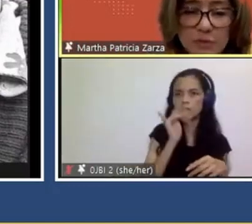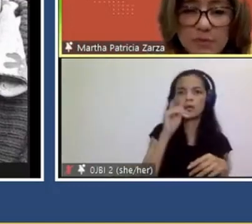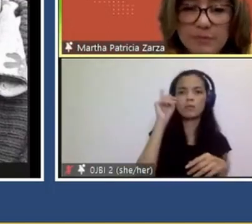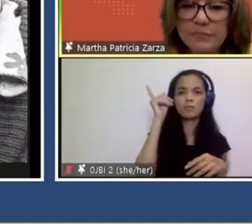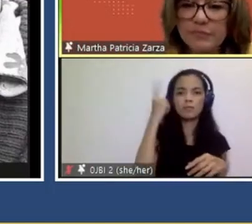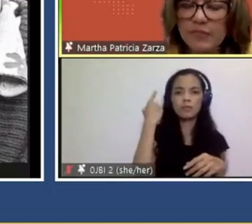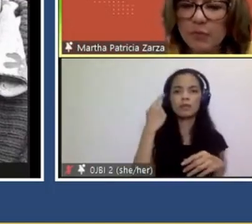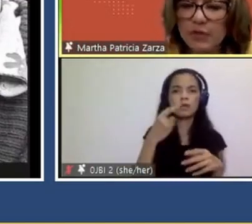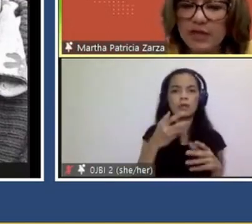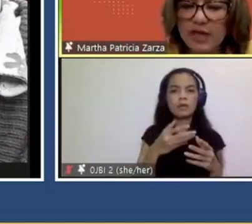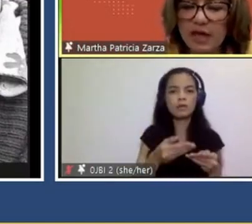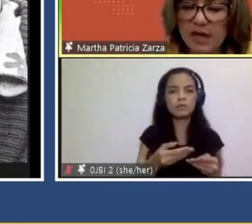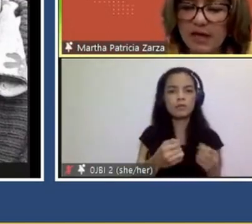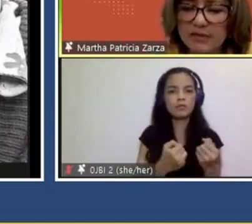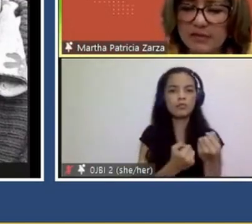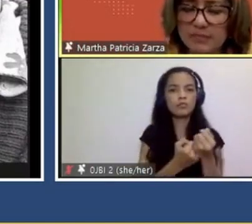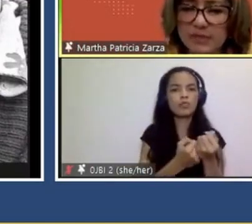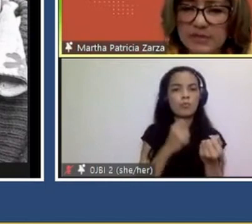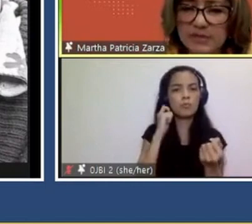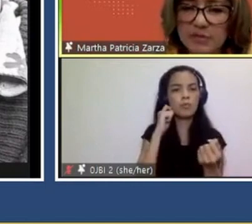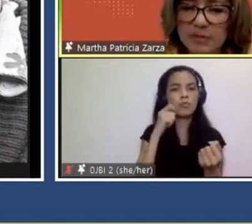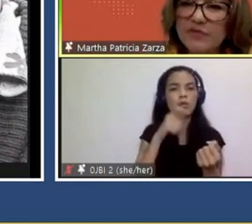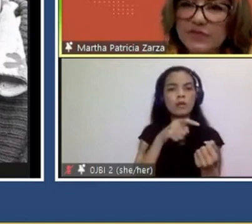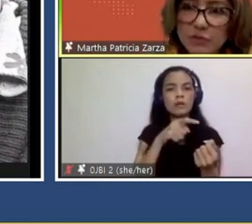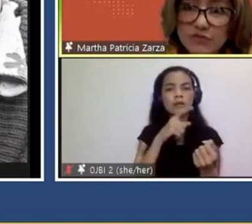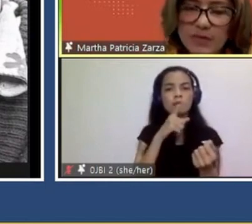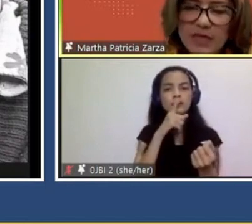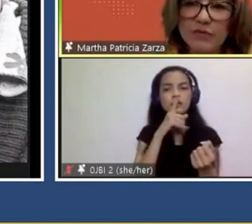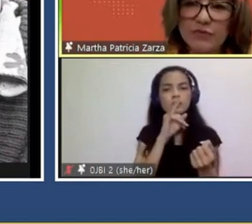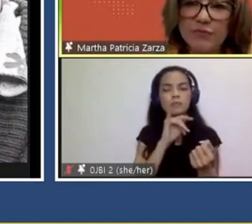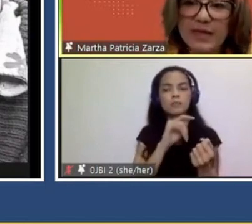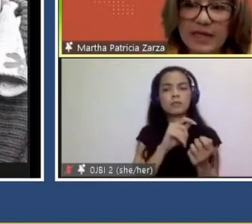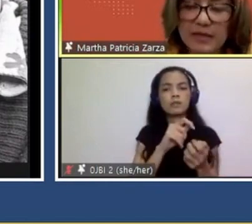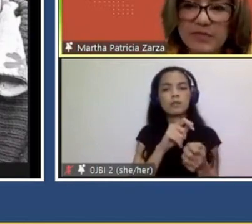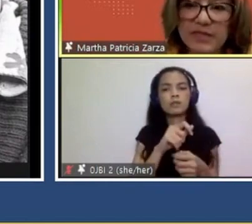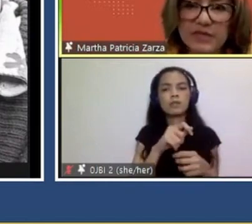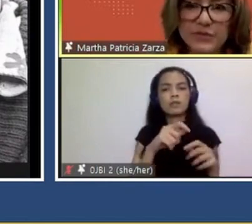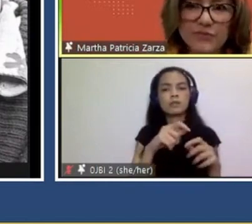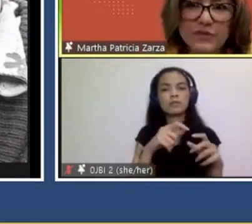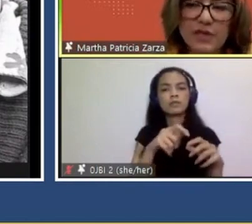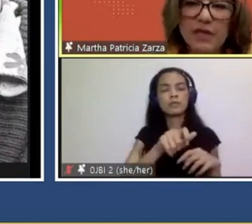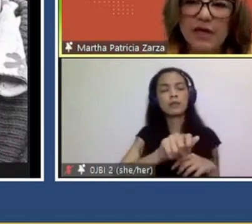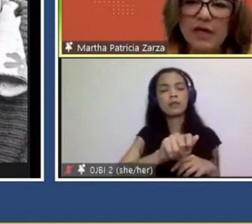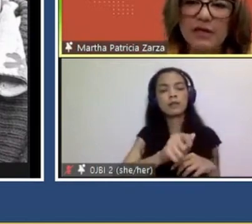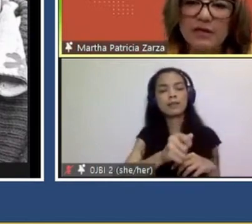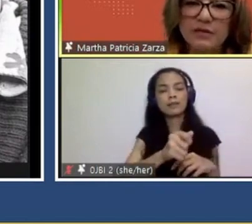providing these women with some kind of stoves made of metal